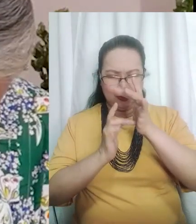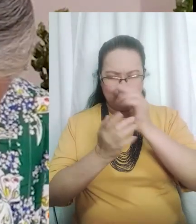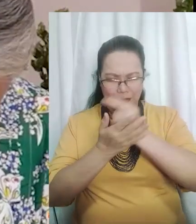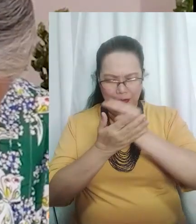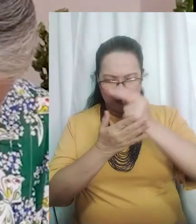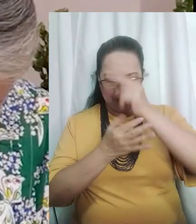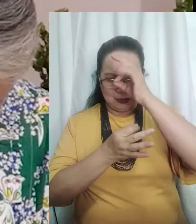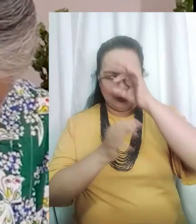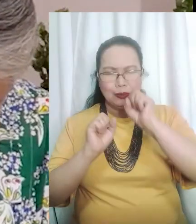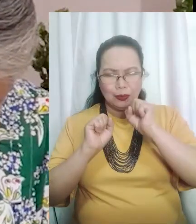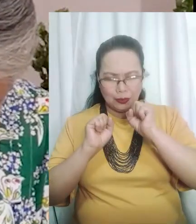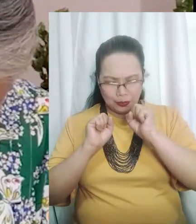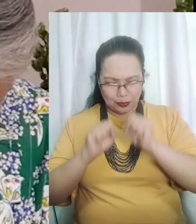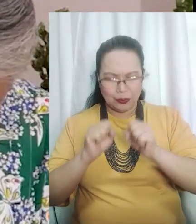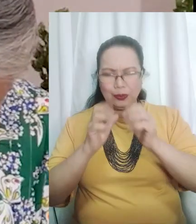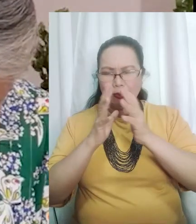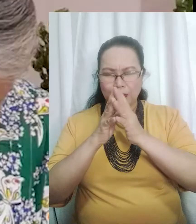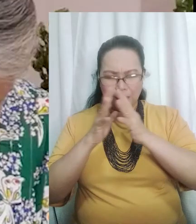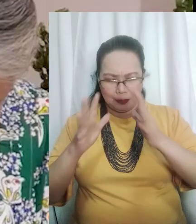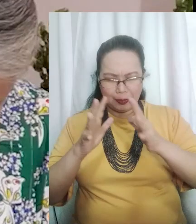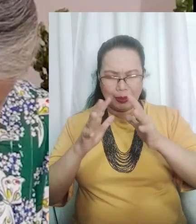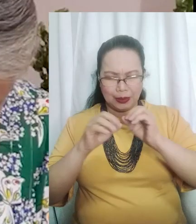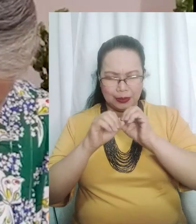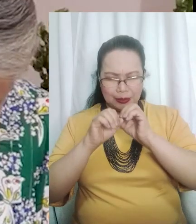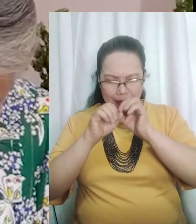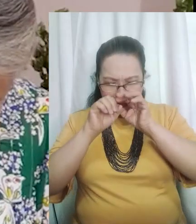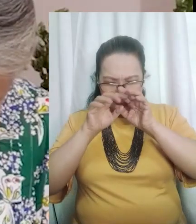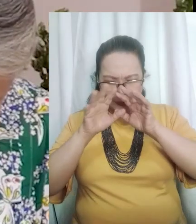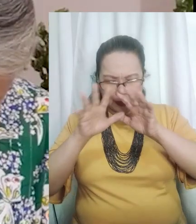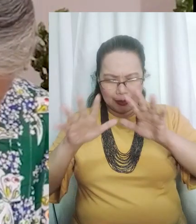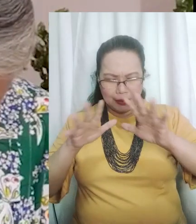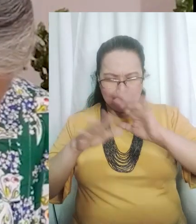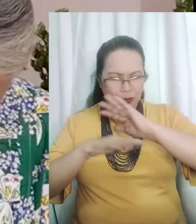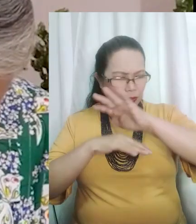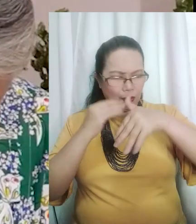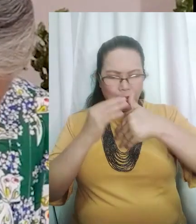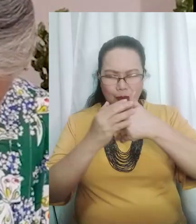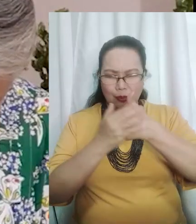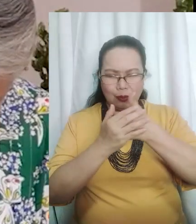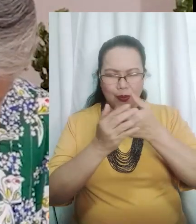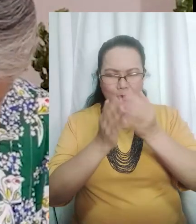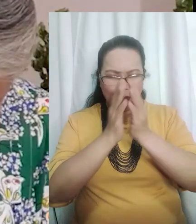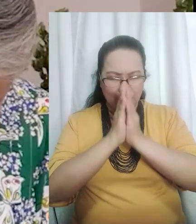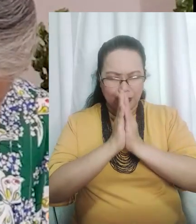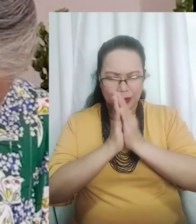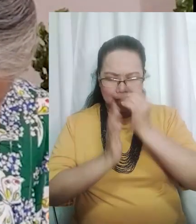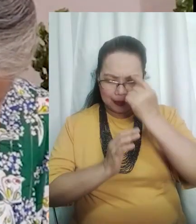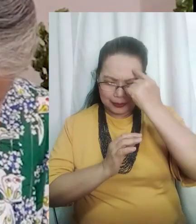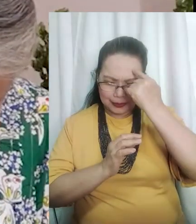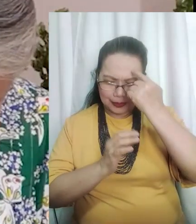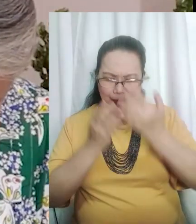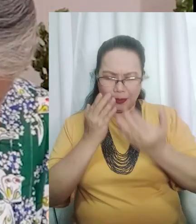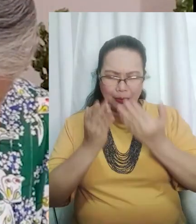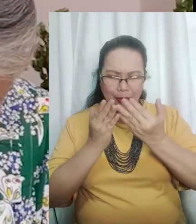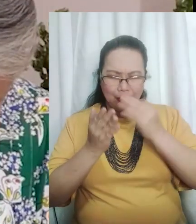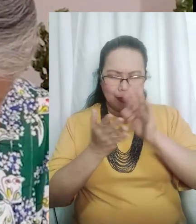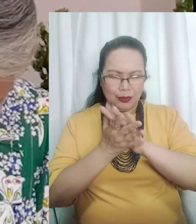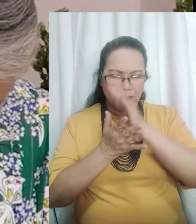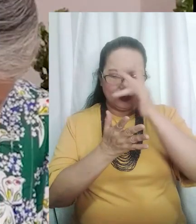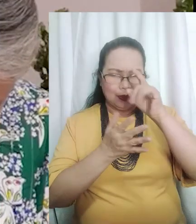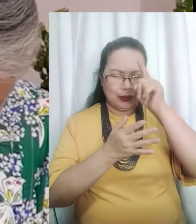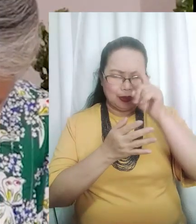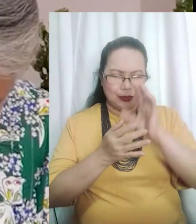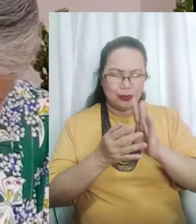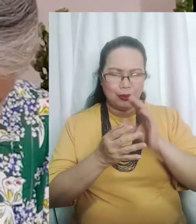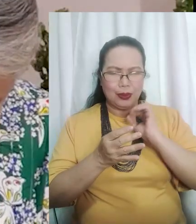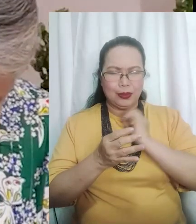Spirit, who can do exceedingly abundantly above all that we ask or think. May all glory be